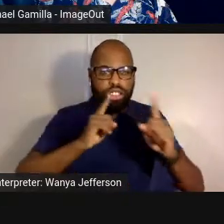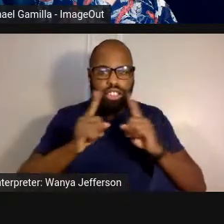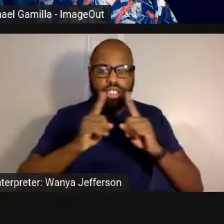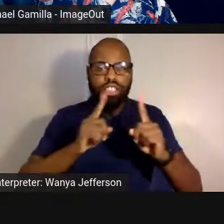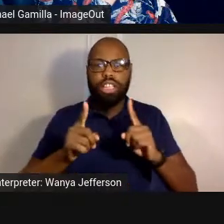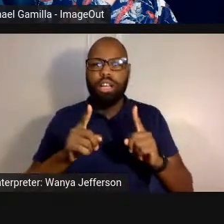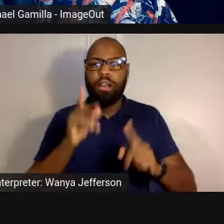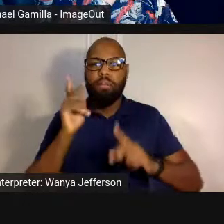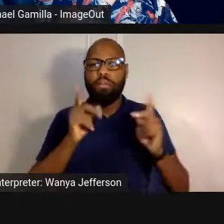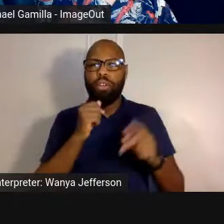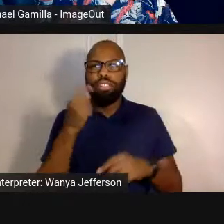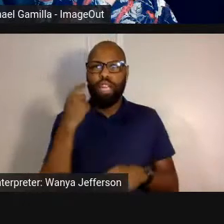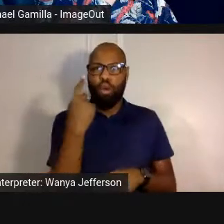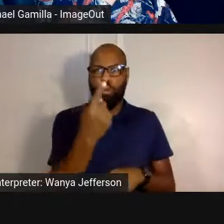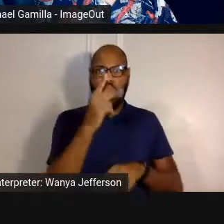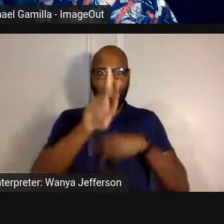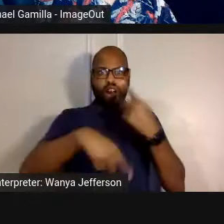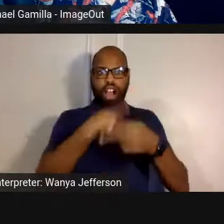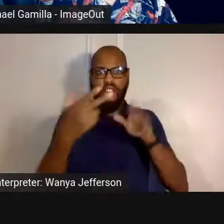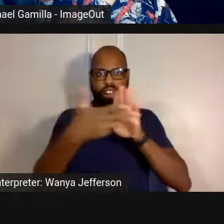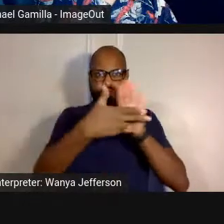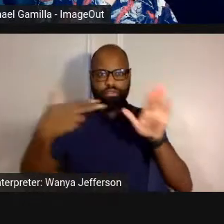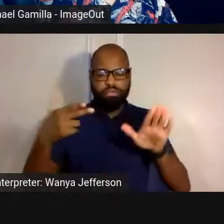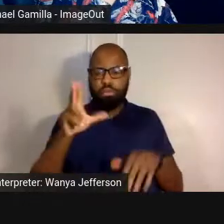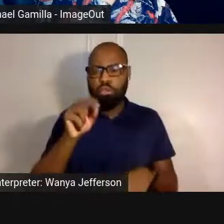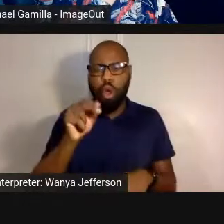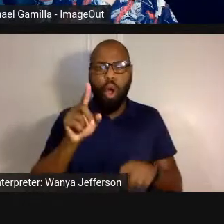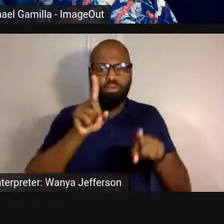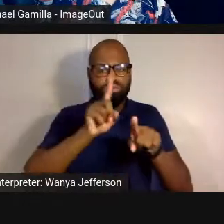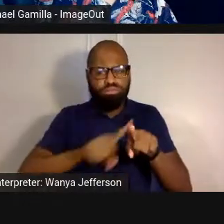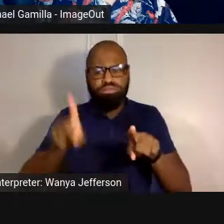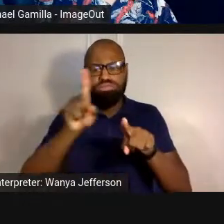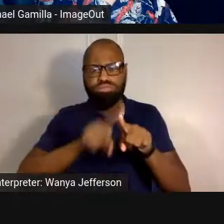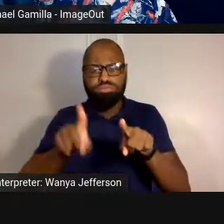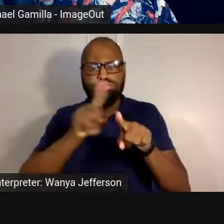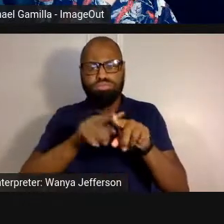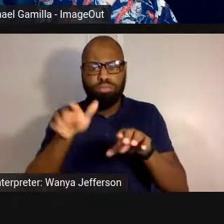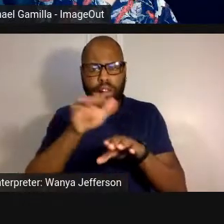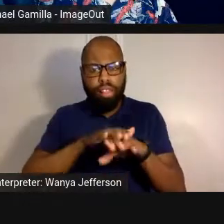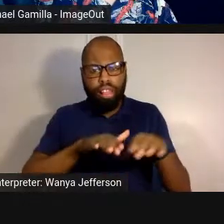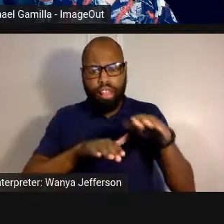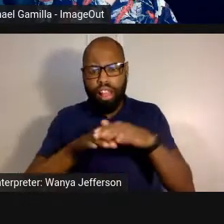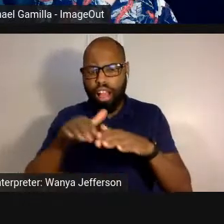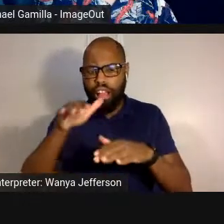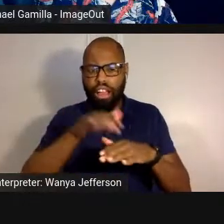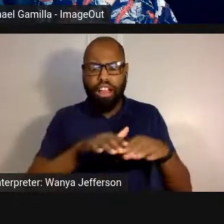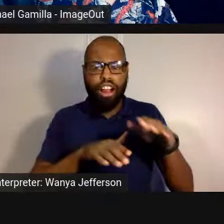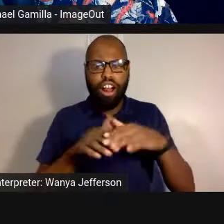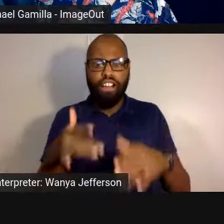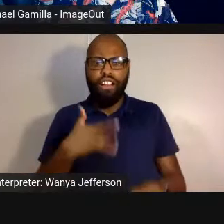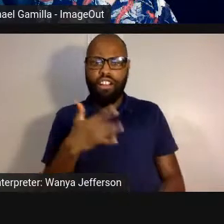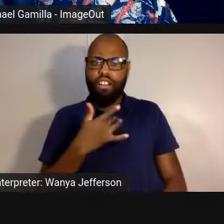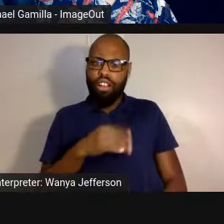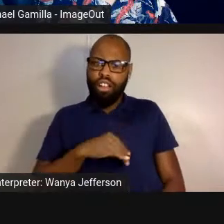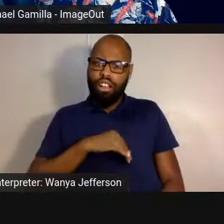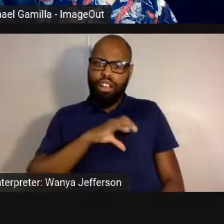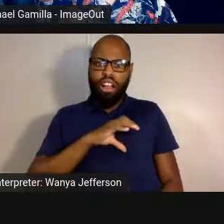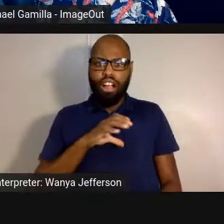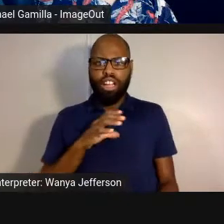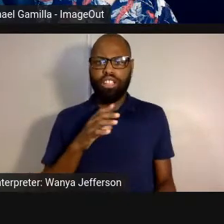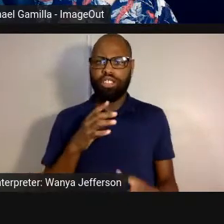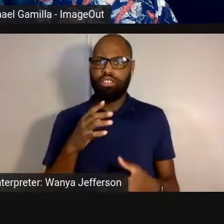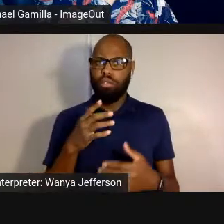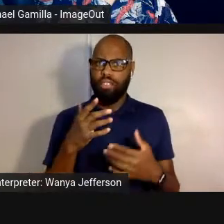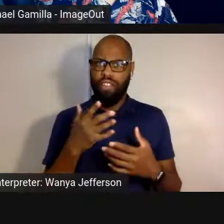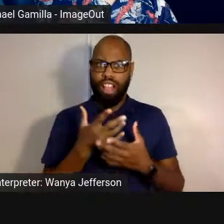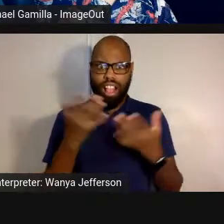one kind of film. They see it as many different layers. And I think that that's also very gratifying because we put a lot into it and we really wanted